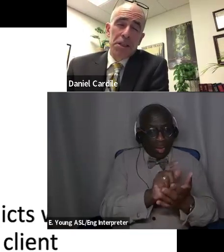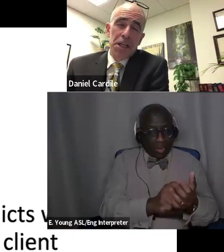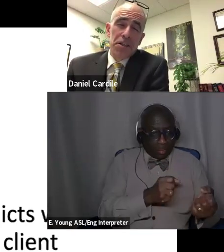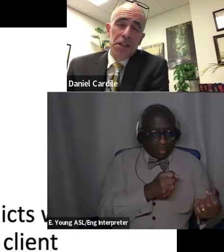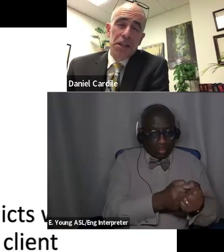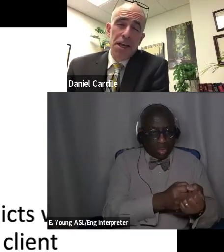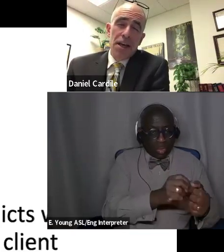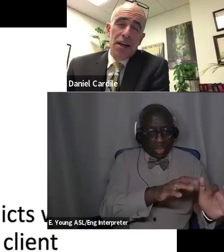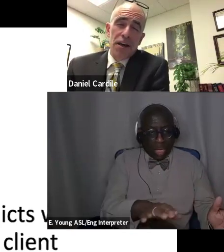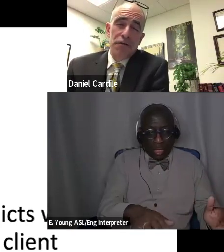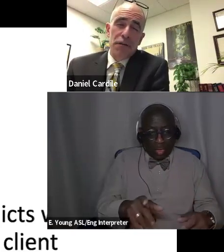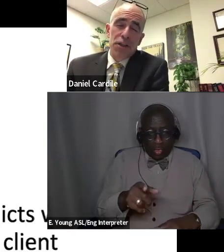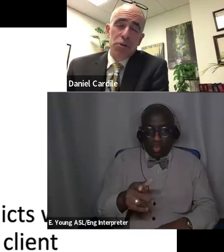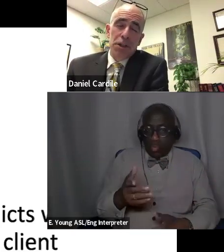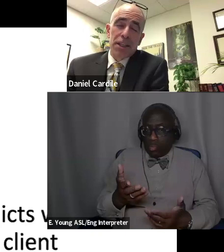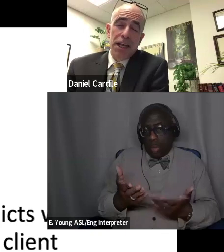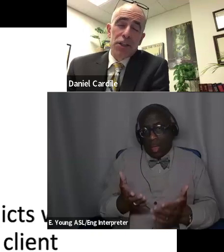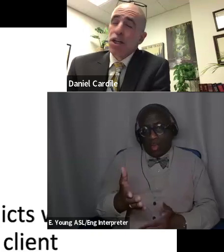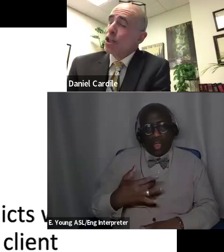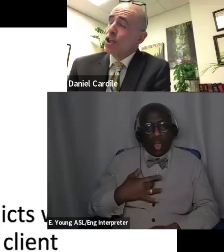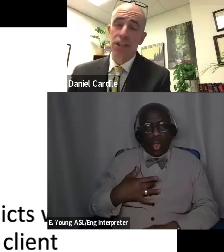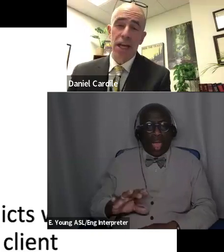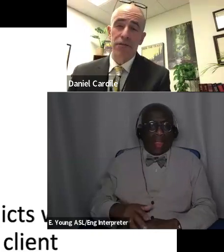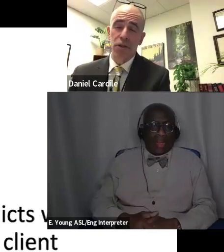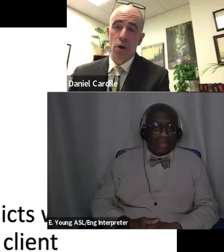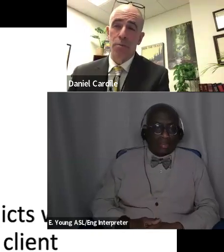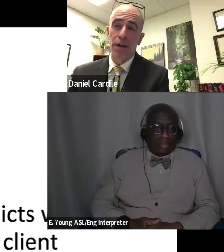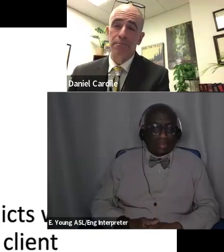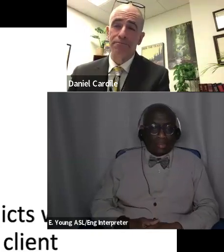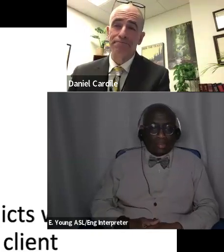child and potentially fight you in this case. You